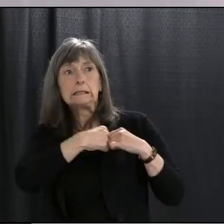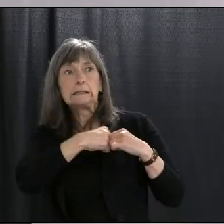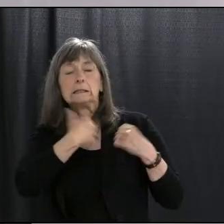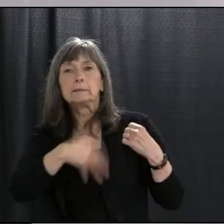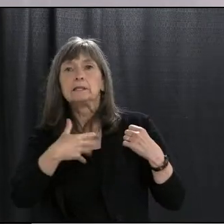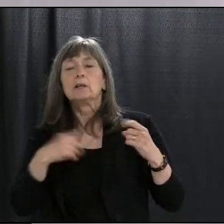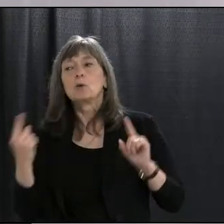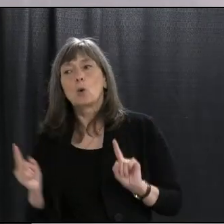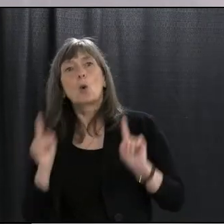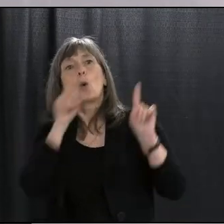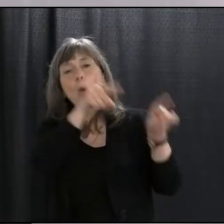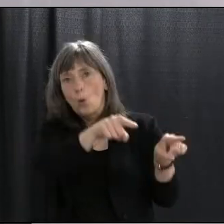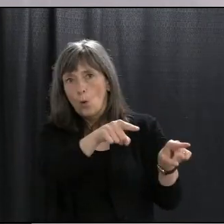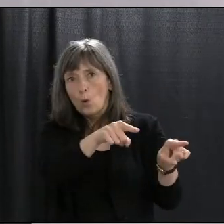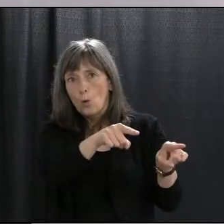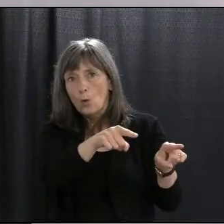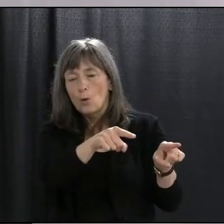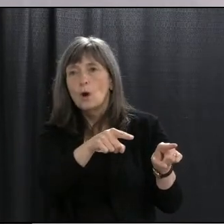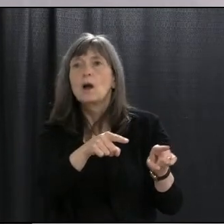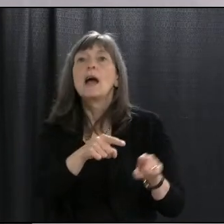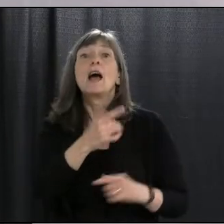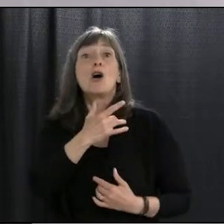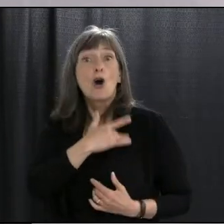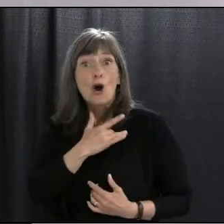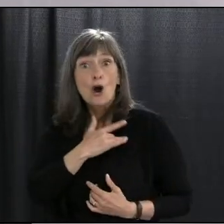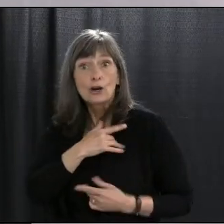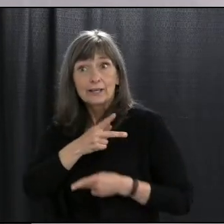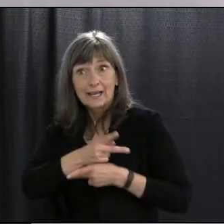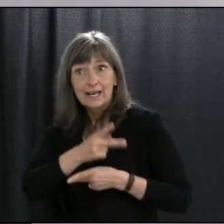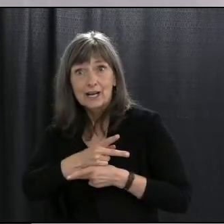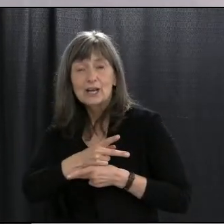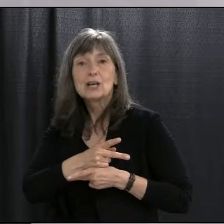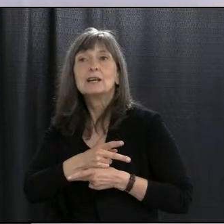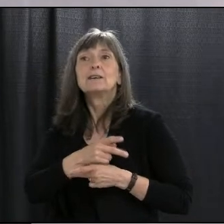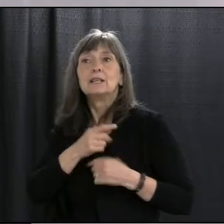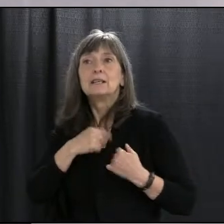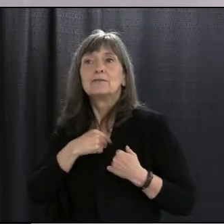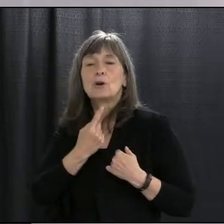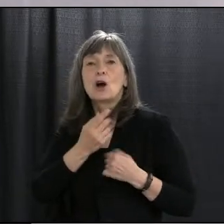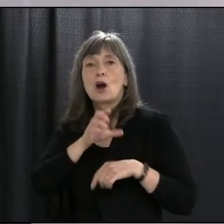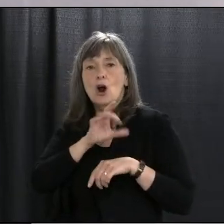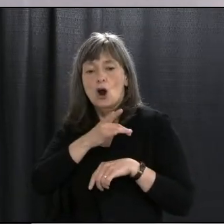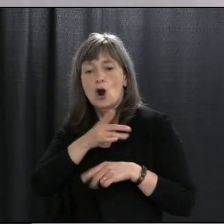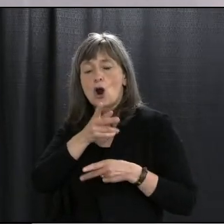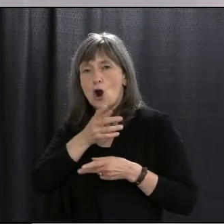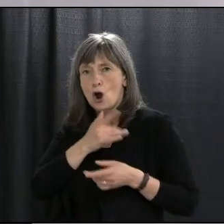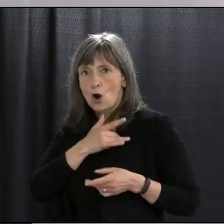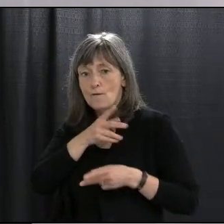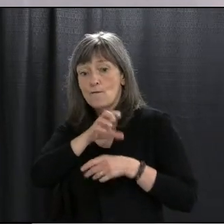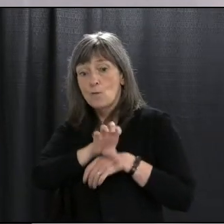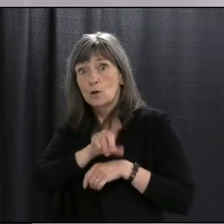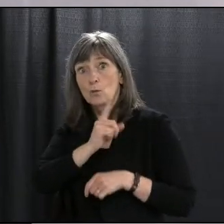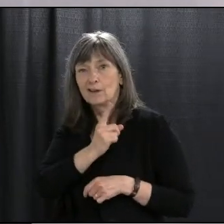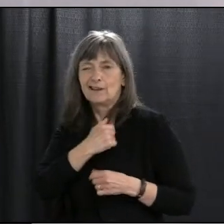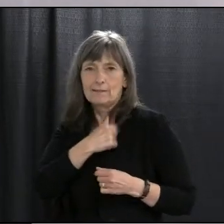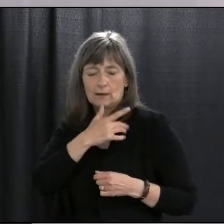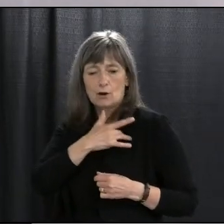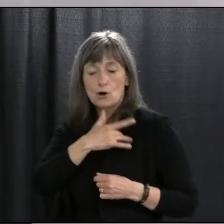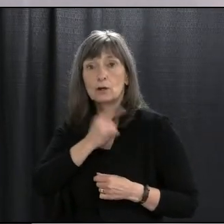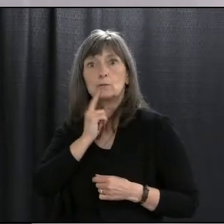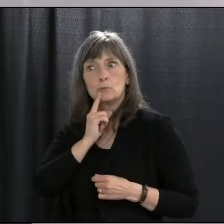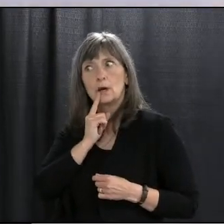Heart Force One, it is a solution to bringing the care from people who are isolated from the cardiac cath lab in St. John's, from